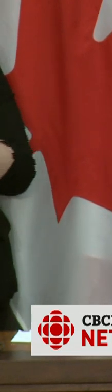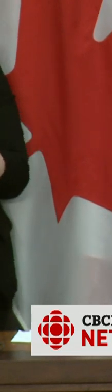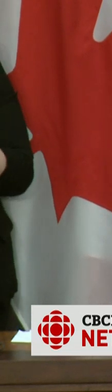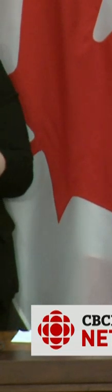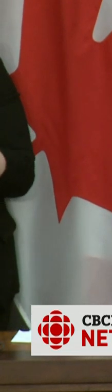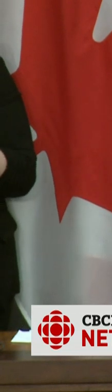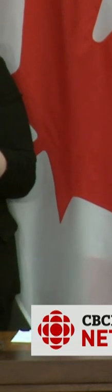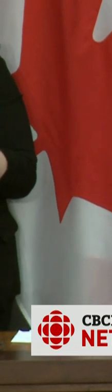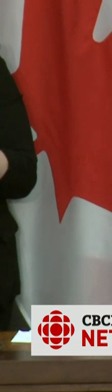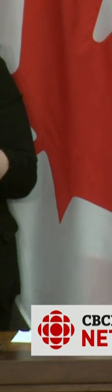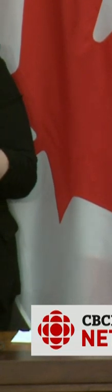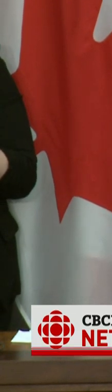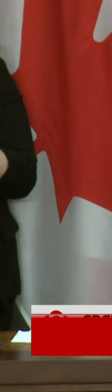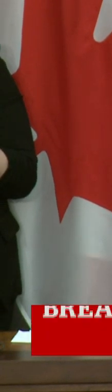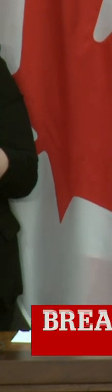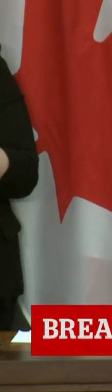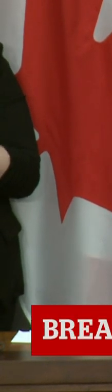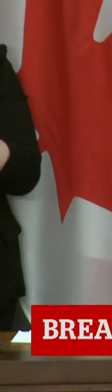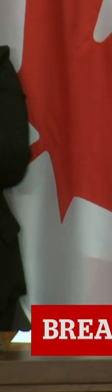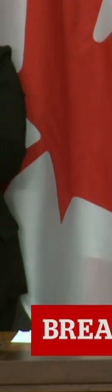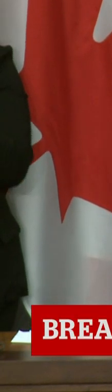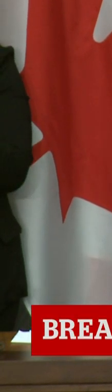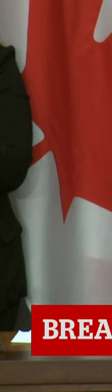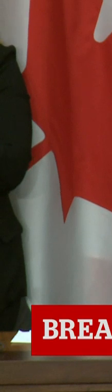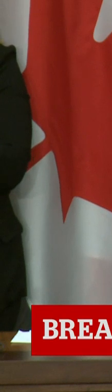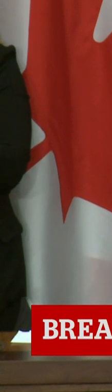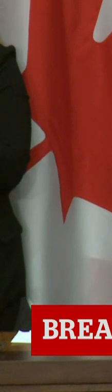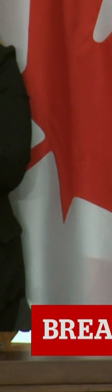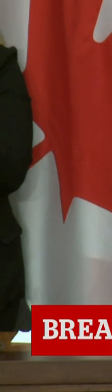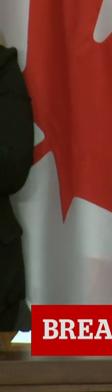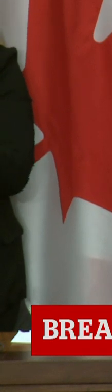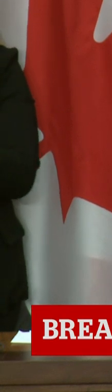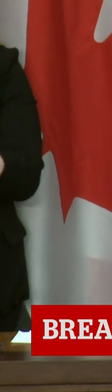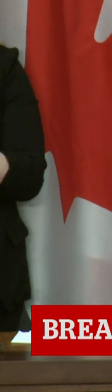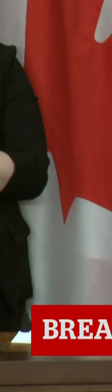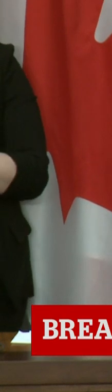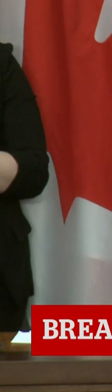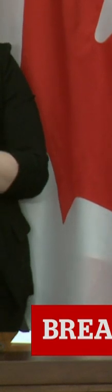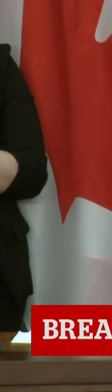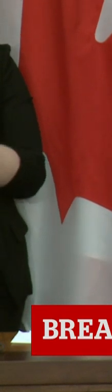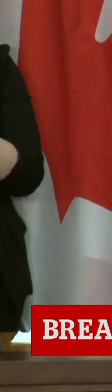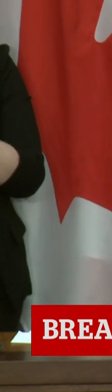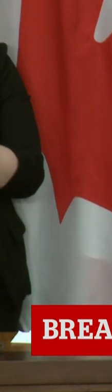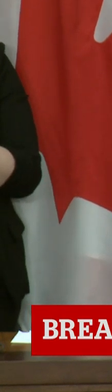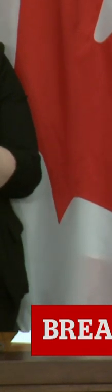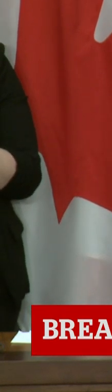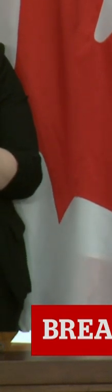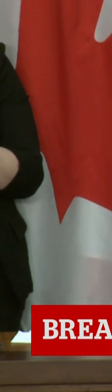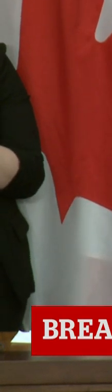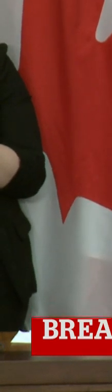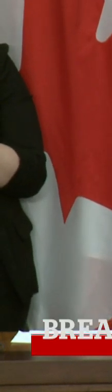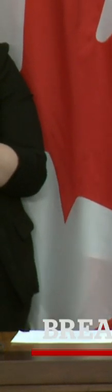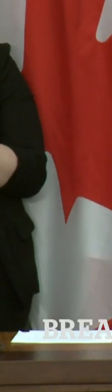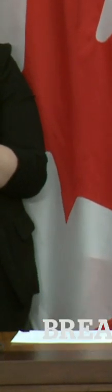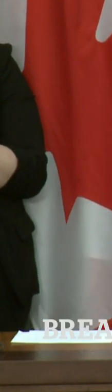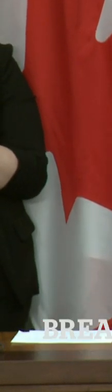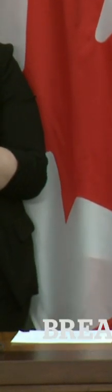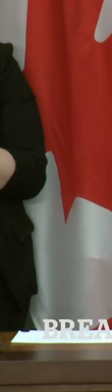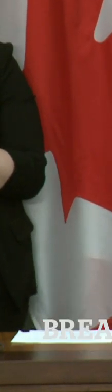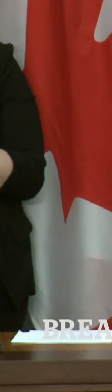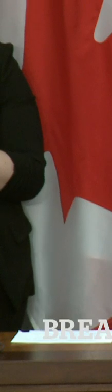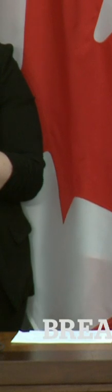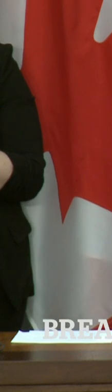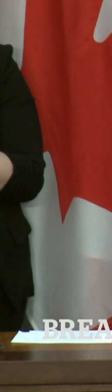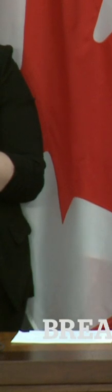circulation, but we're going to tell Canadians and Americans that they must stay at home except in cases of non-essential travel. With regard to our